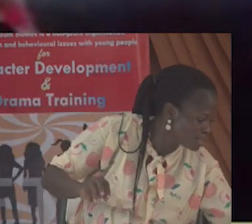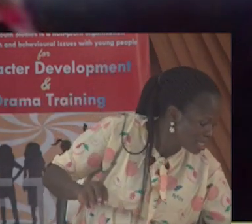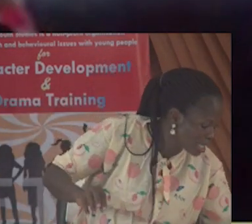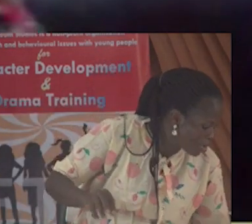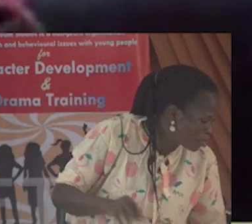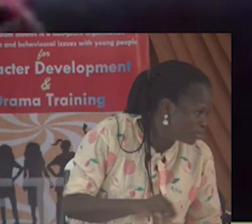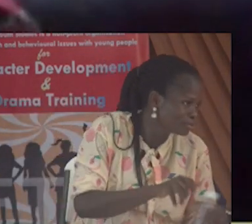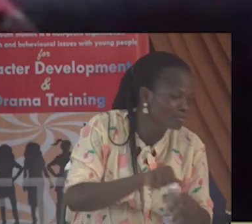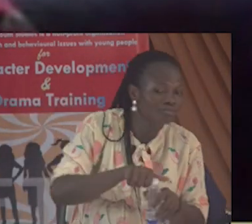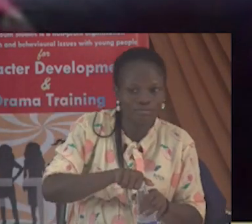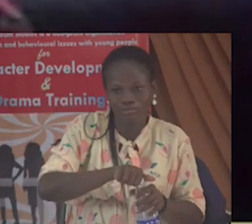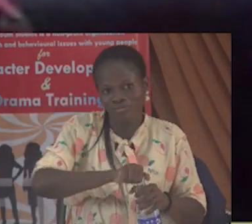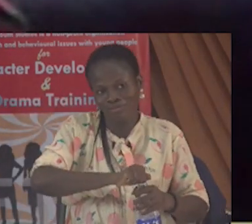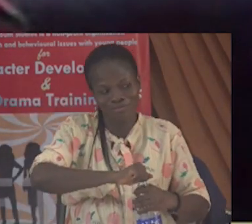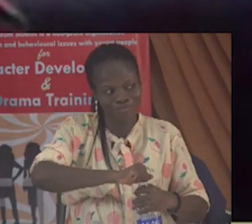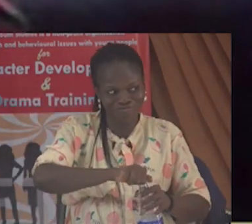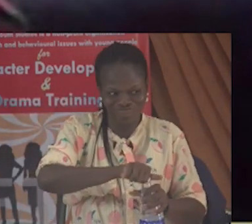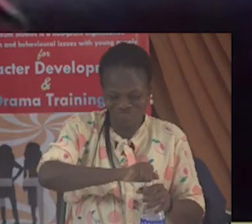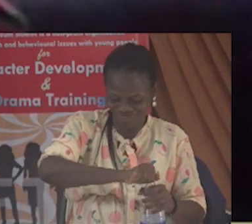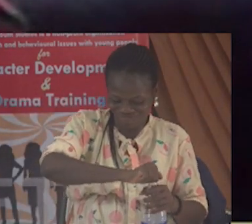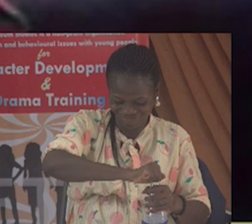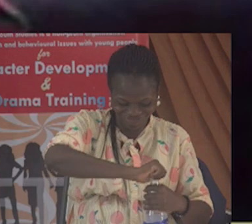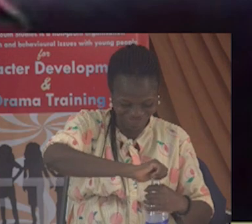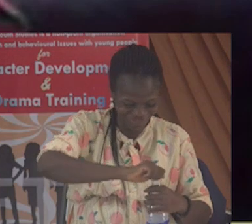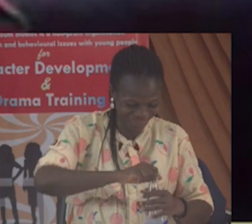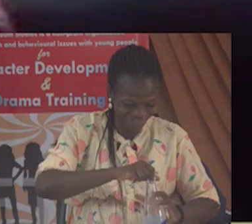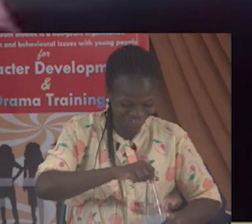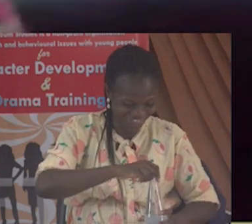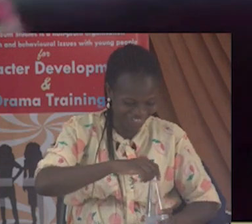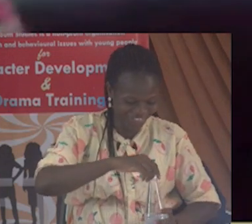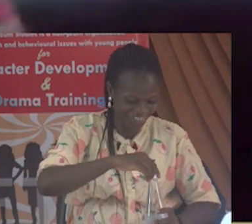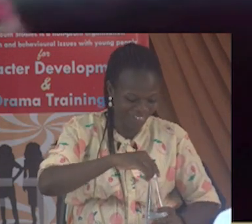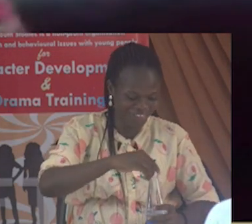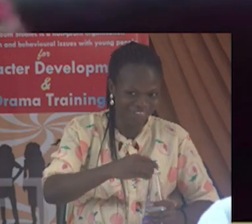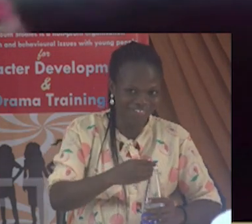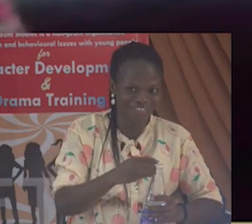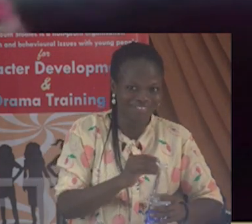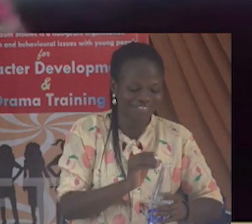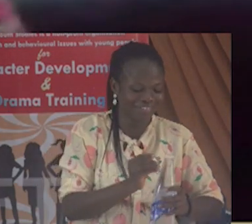Hello? Do I go on?